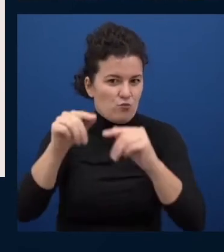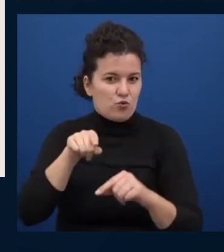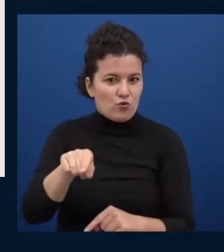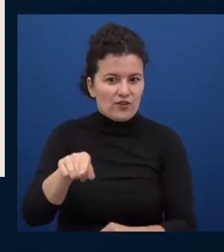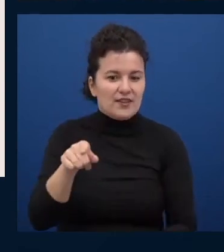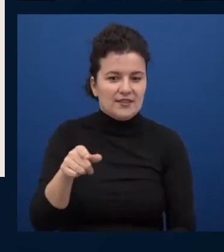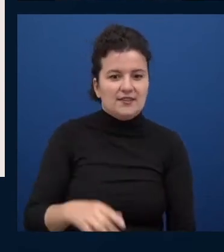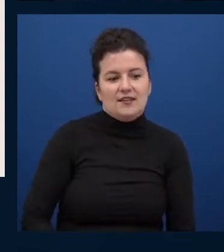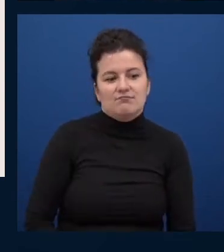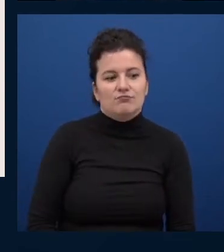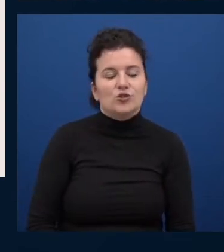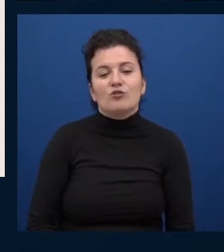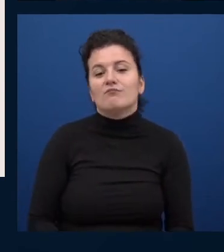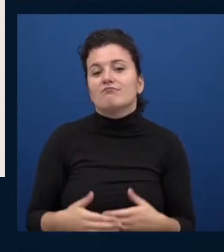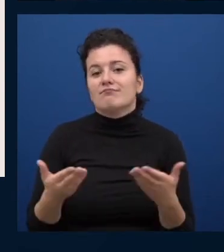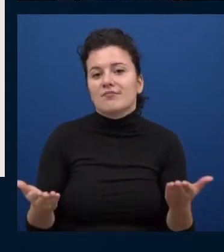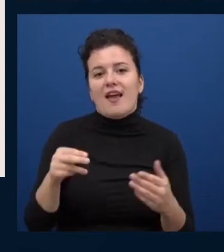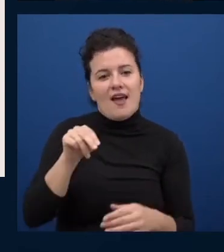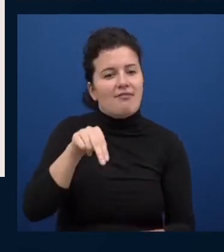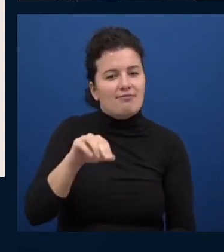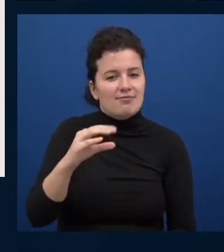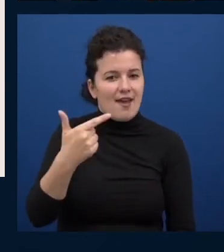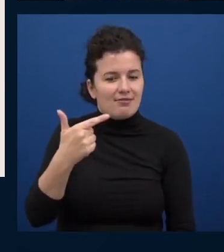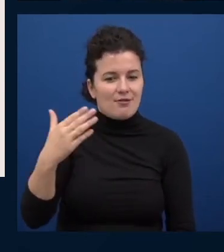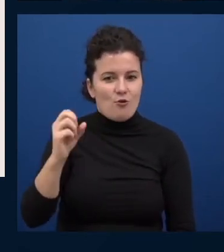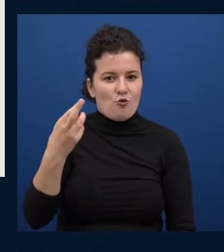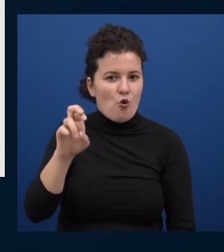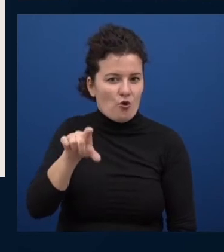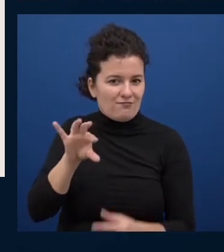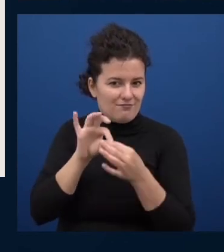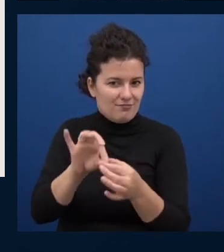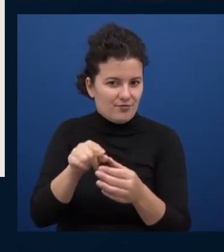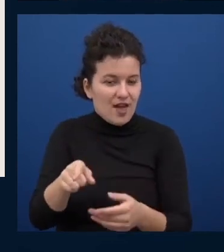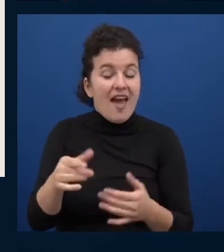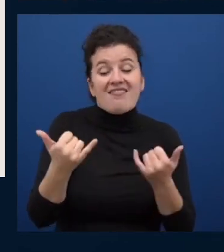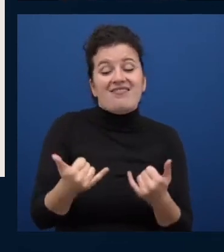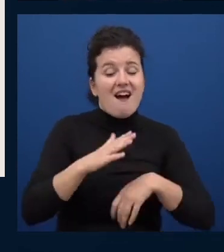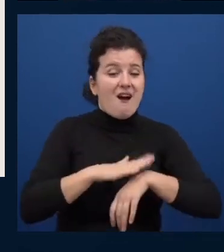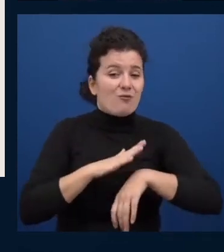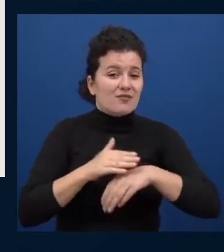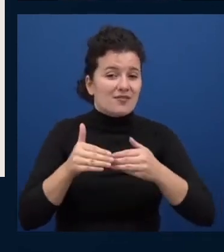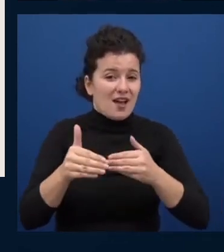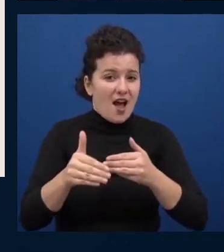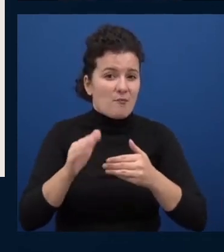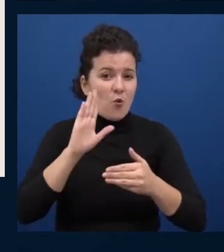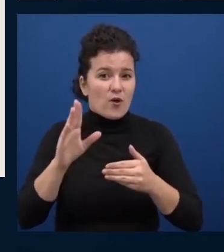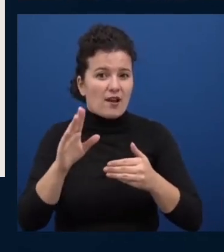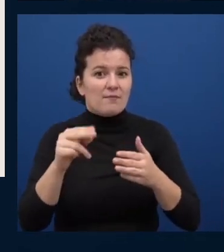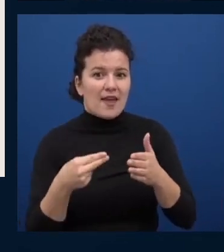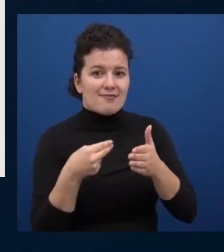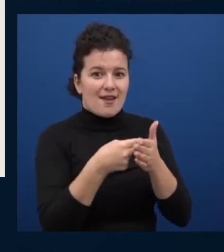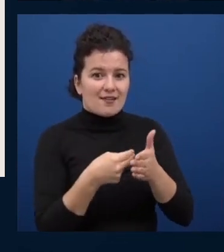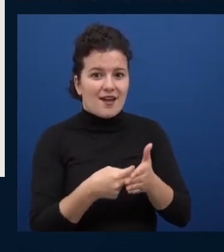of course. And we have some time now to start tackling the most low-hanging